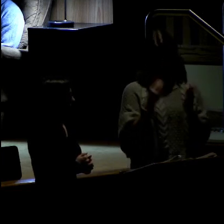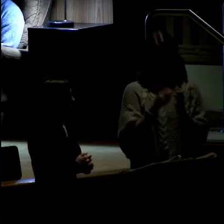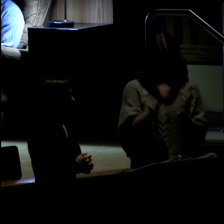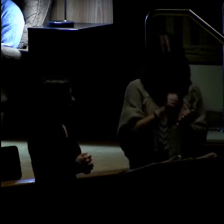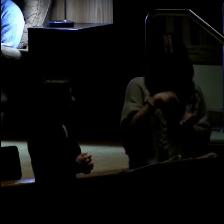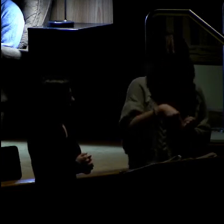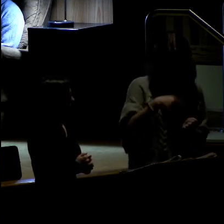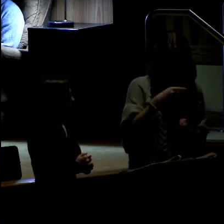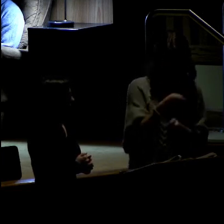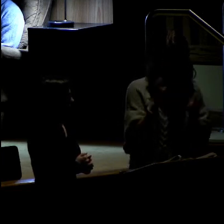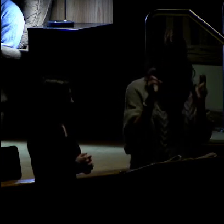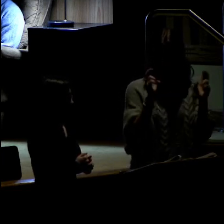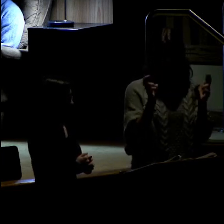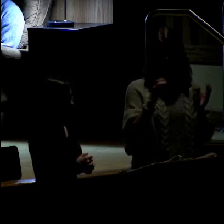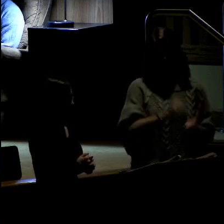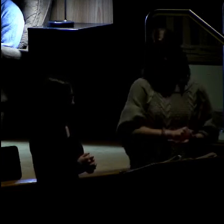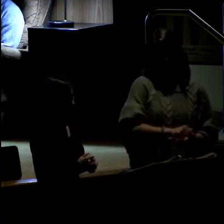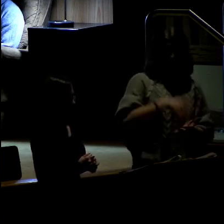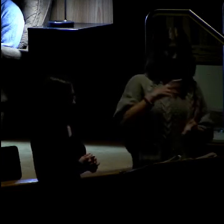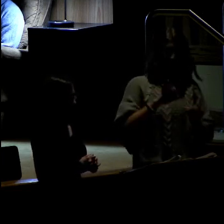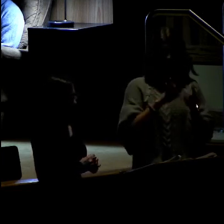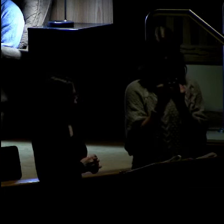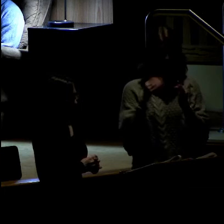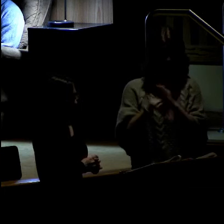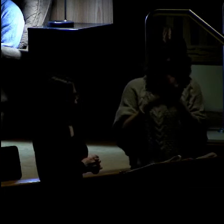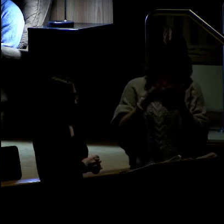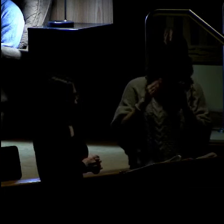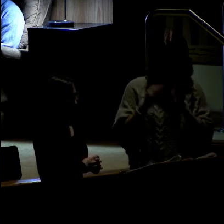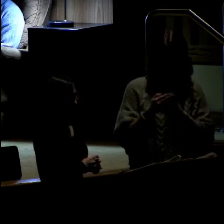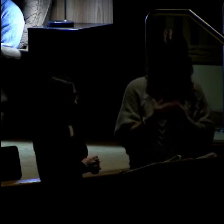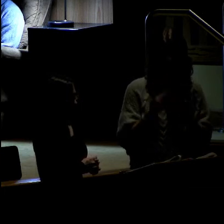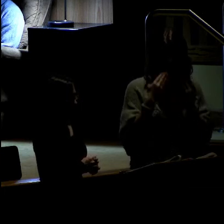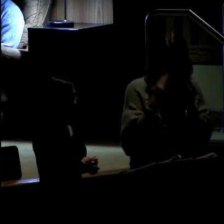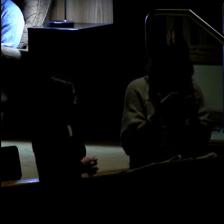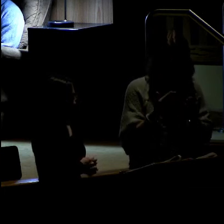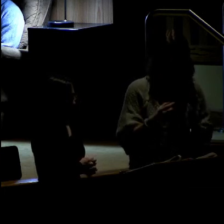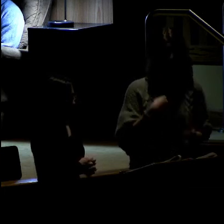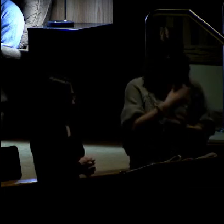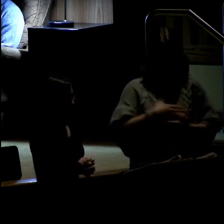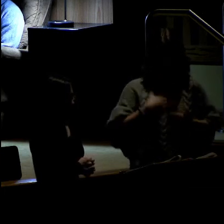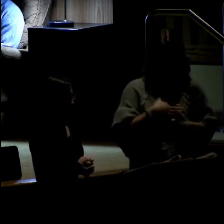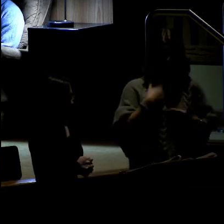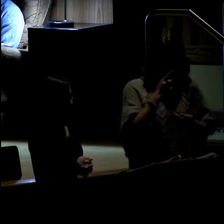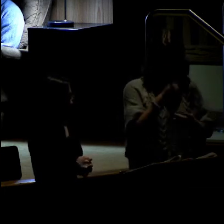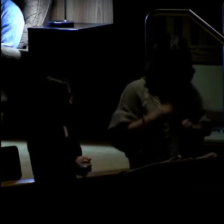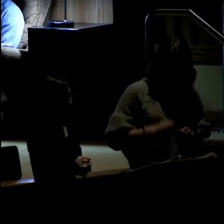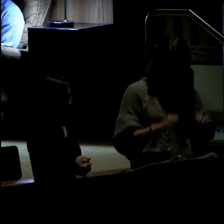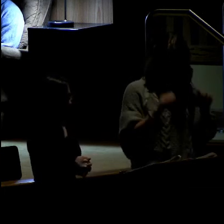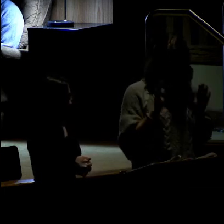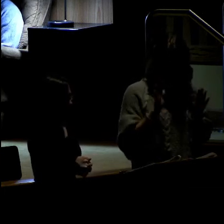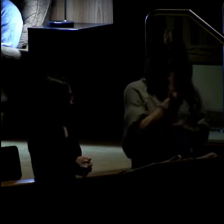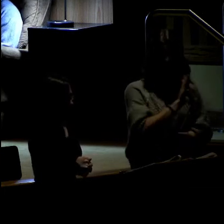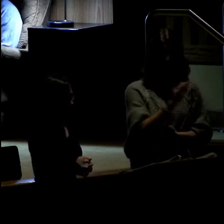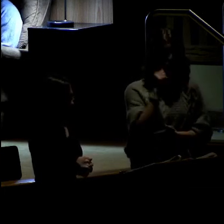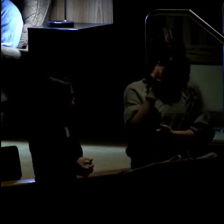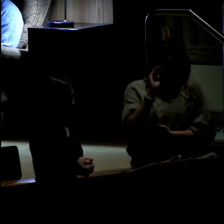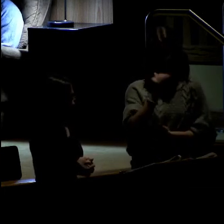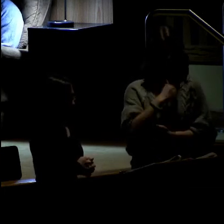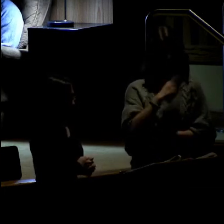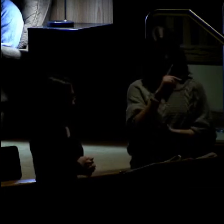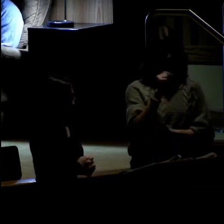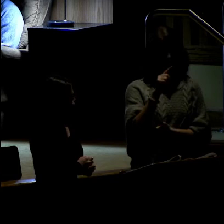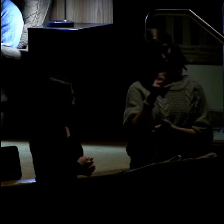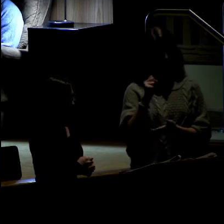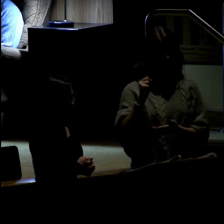They only identified themselves as the richest family in town. Thank you, folks. I appreciate your unusual sacrifice. Yours for souls,